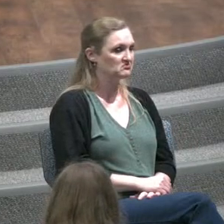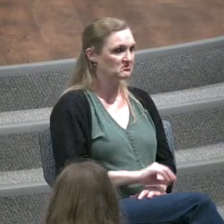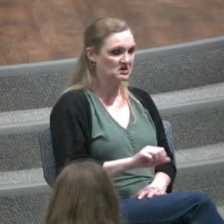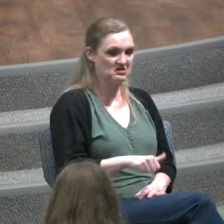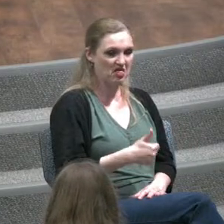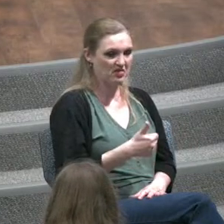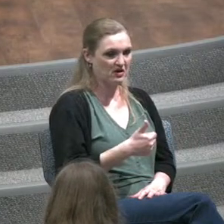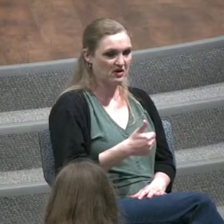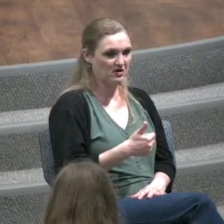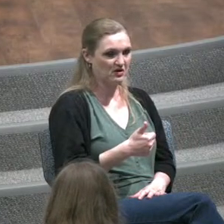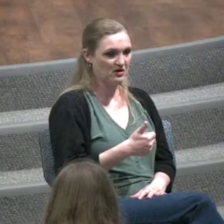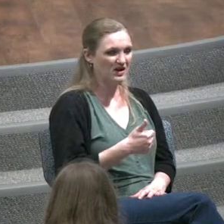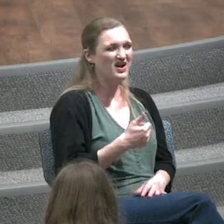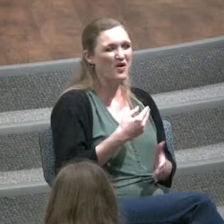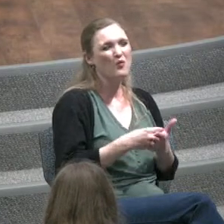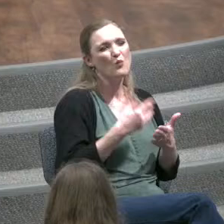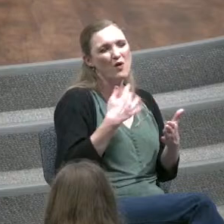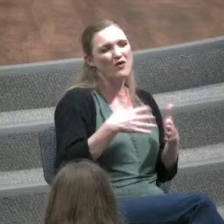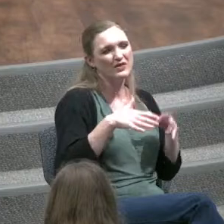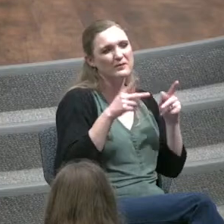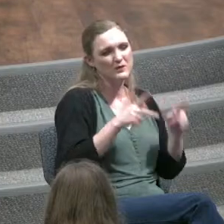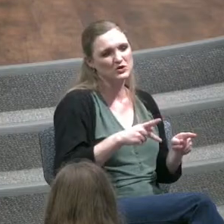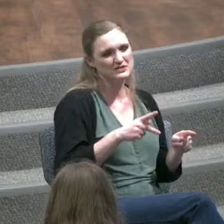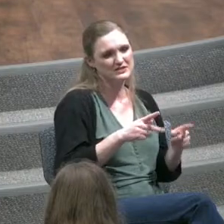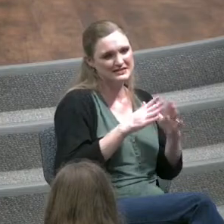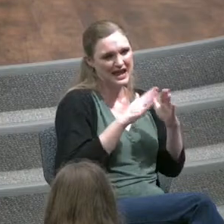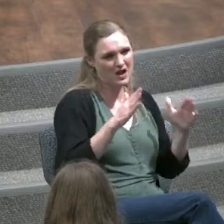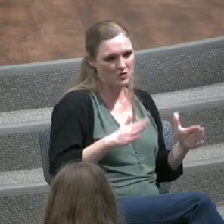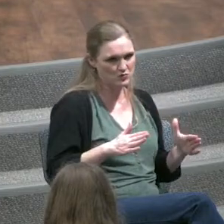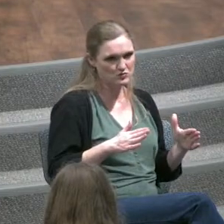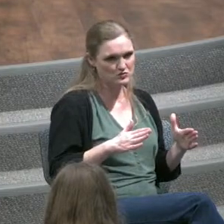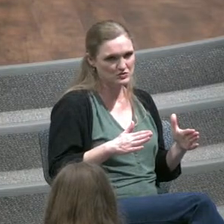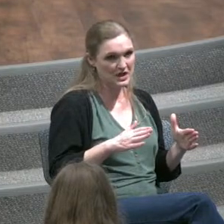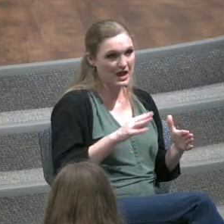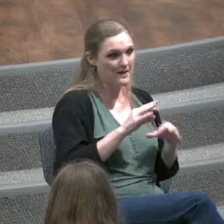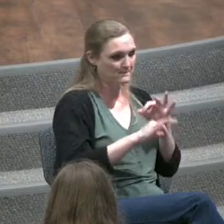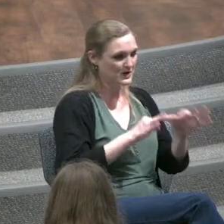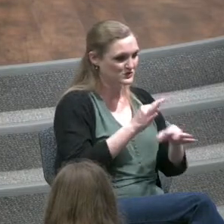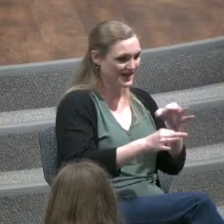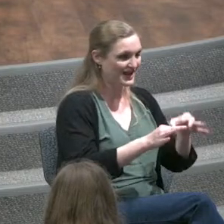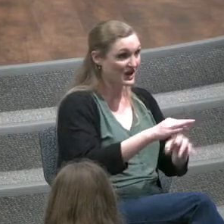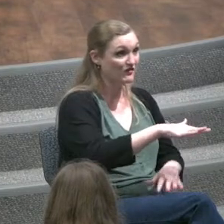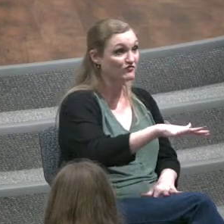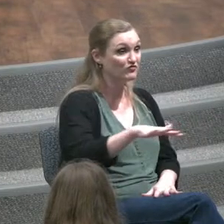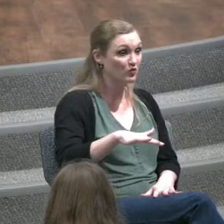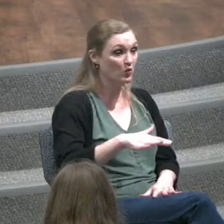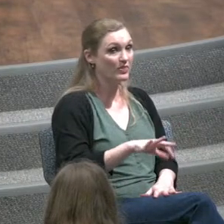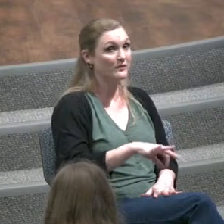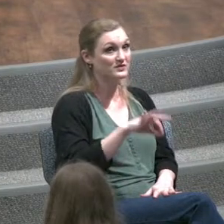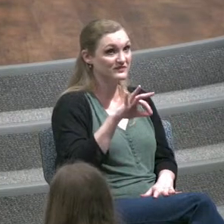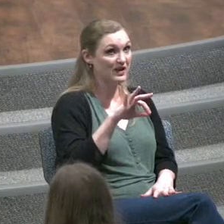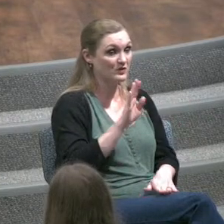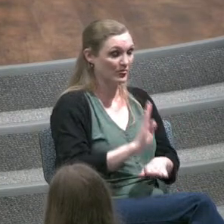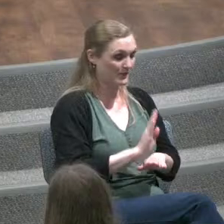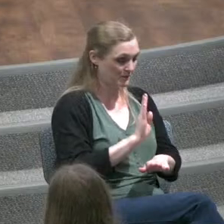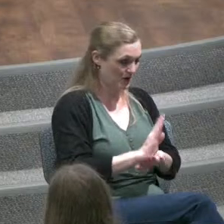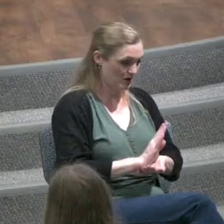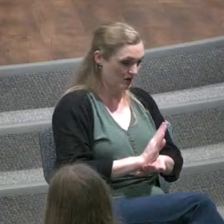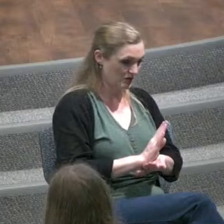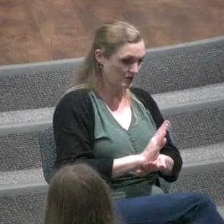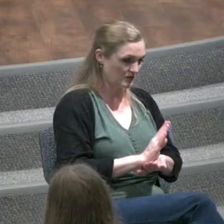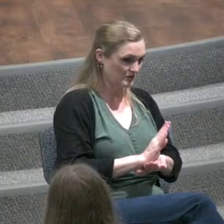another, probably a wealthy person's house, but this is a mosaic floor that was found in the bottom